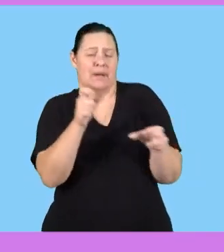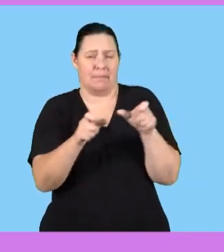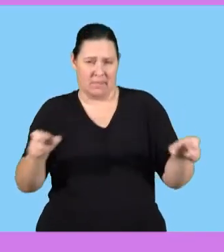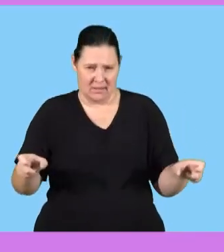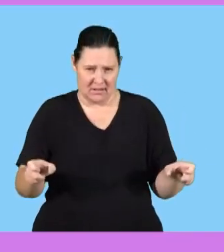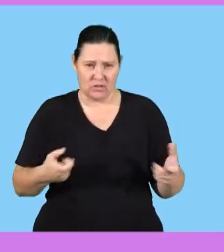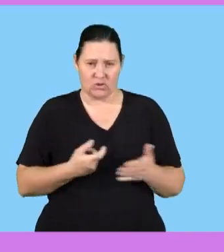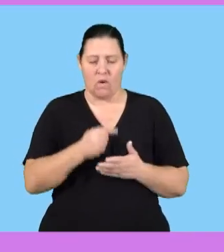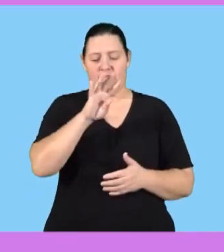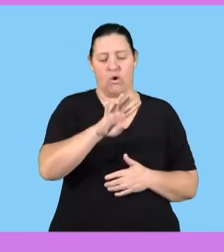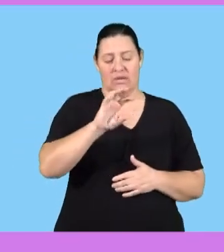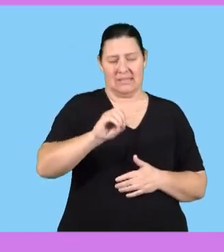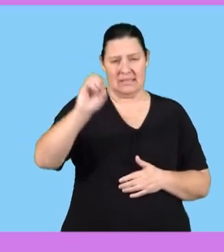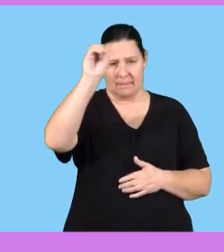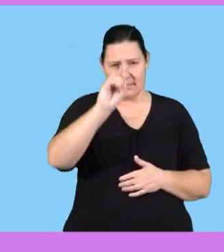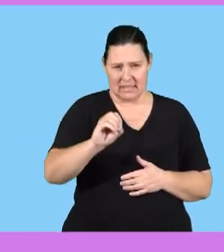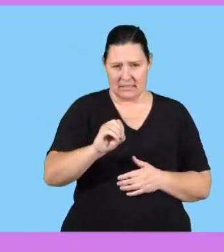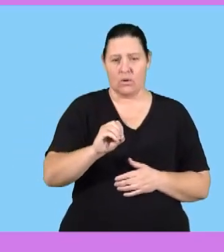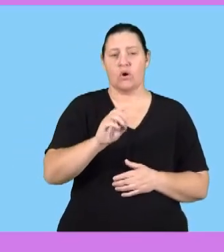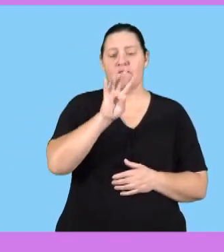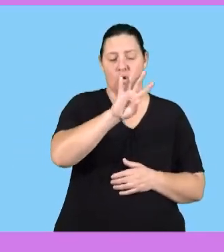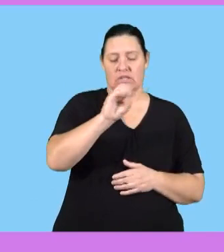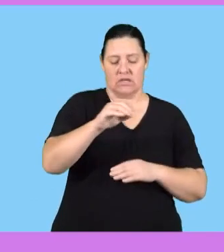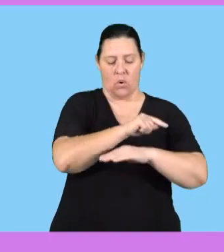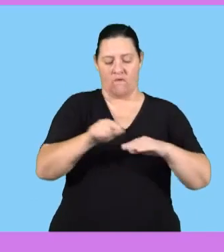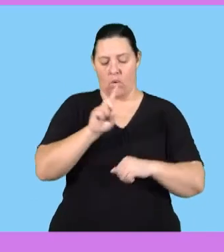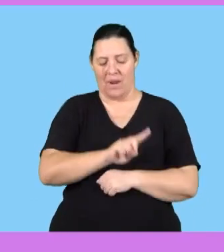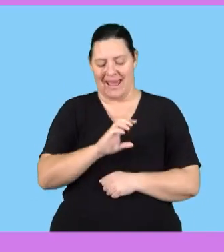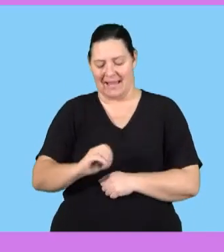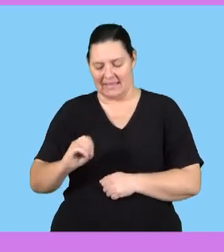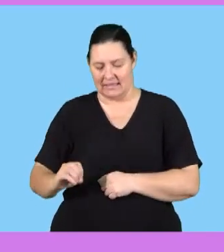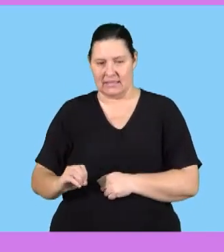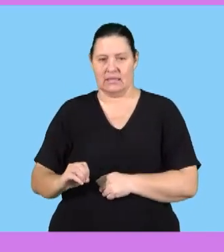say 40%, so I'll write it as 40 over 100.